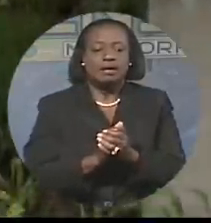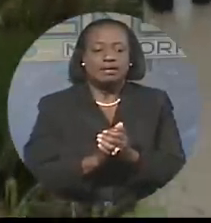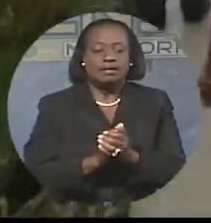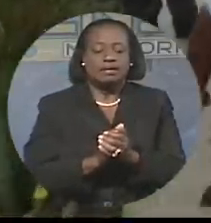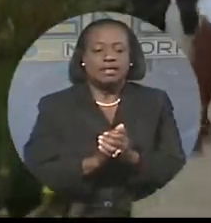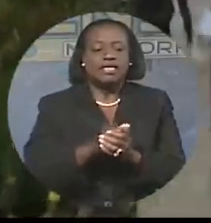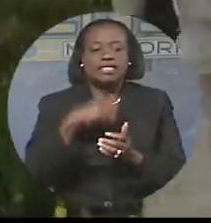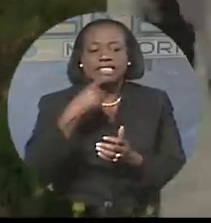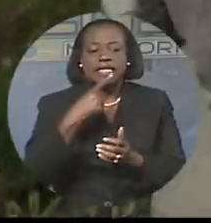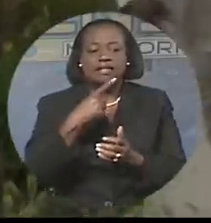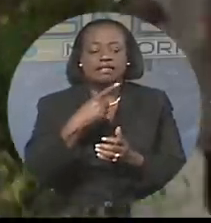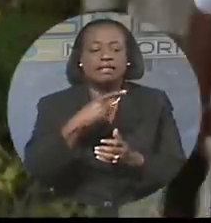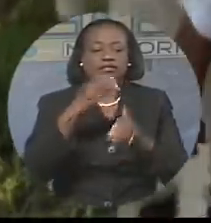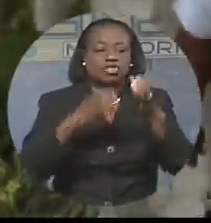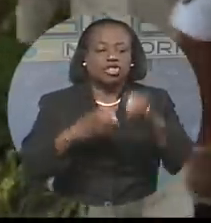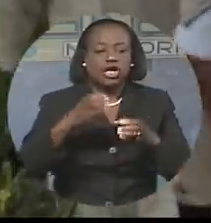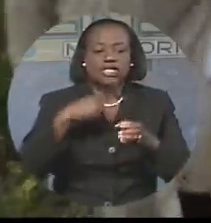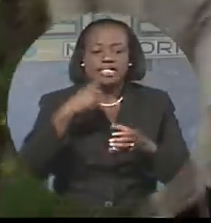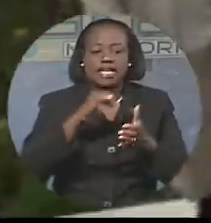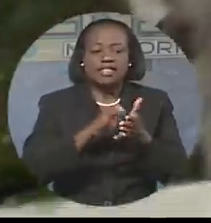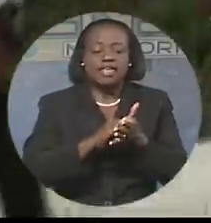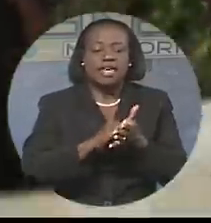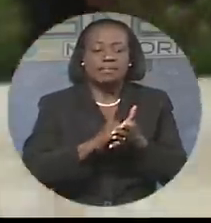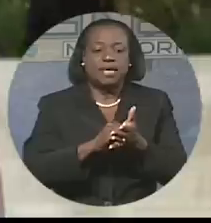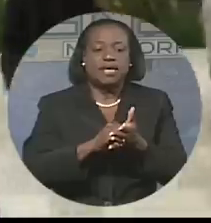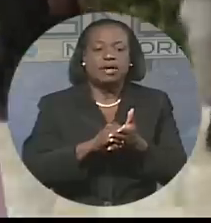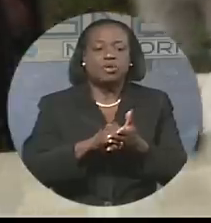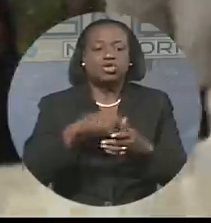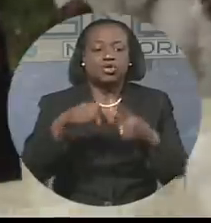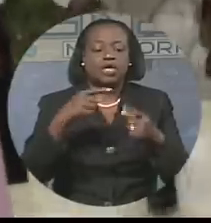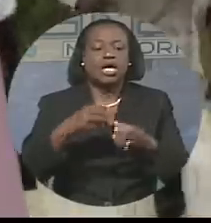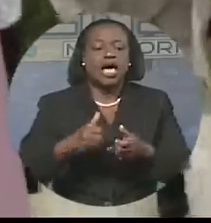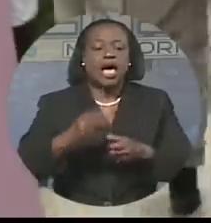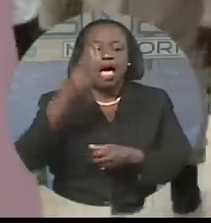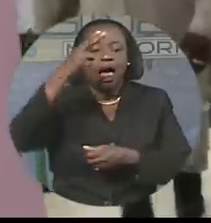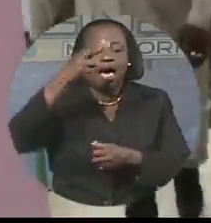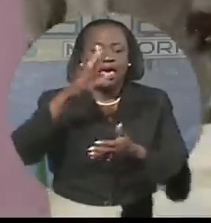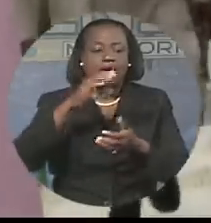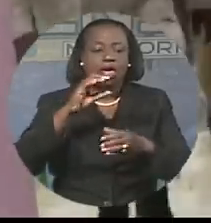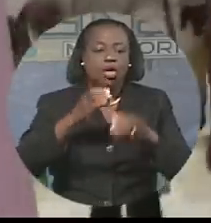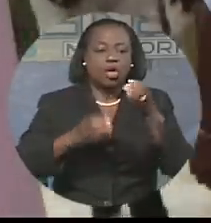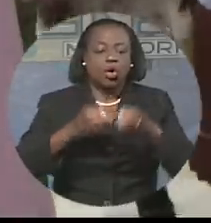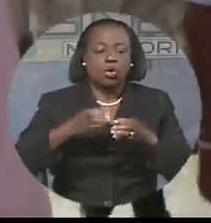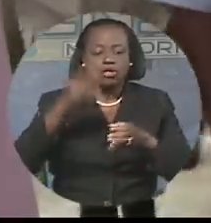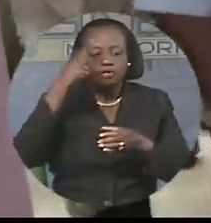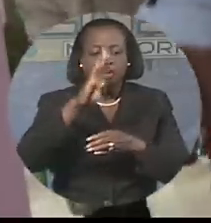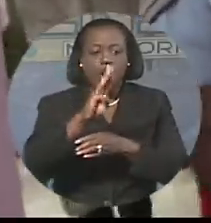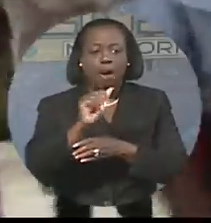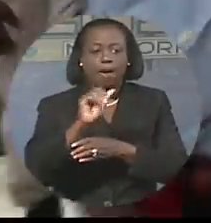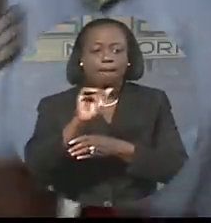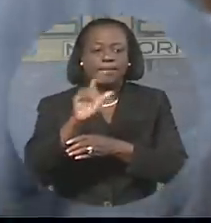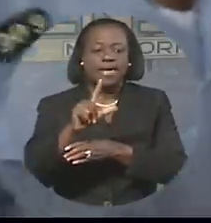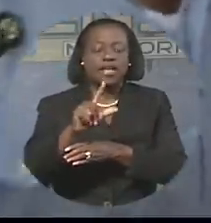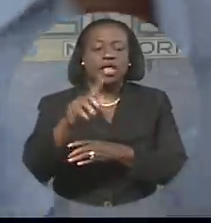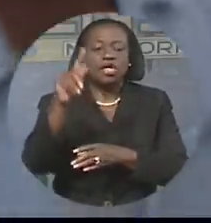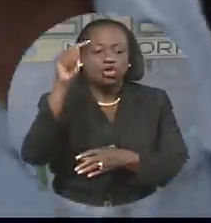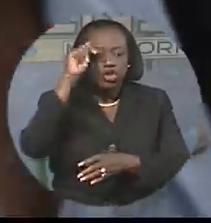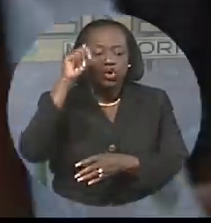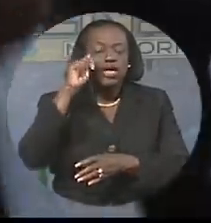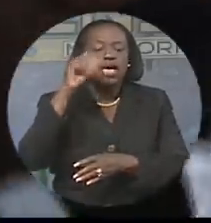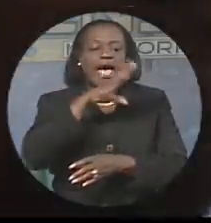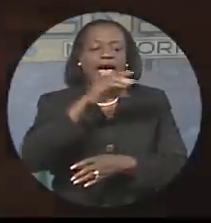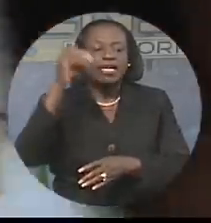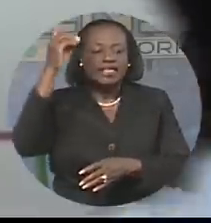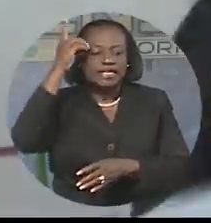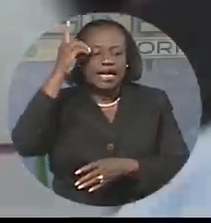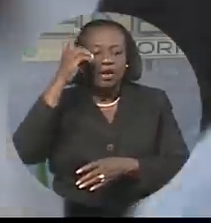can apply to the Supreme Court to be released on bail. Meantime, Tony Sweeting and Delano Sweeting are expected back in court